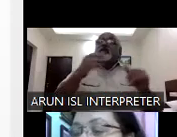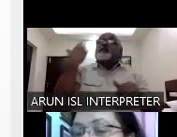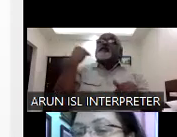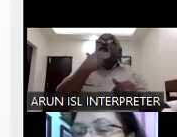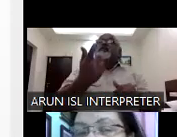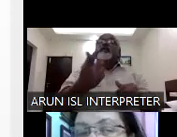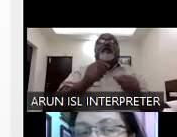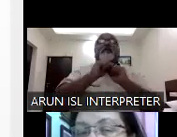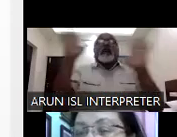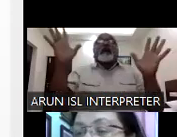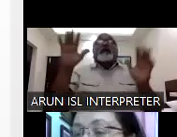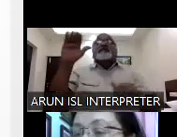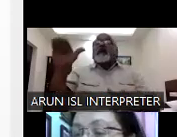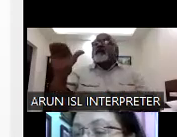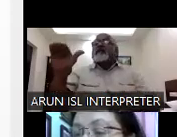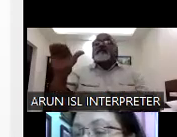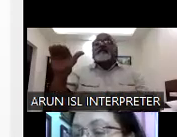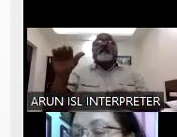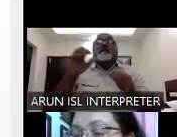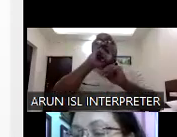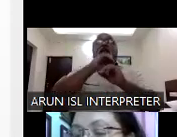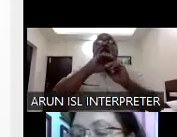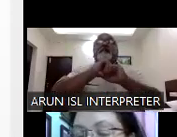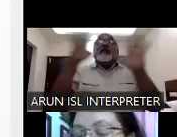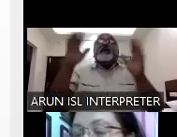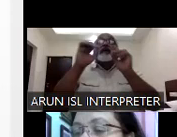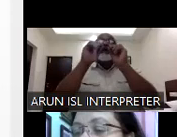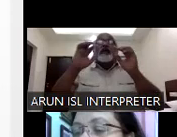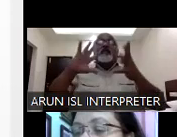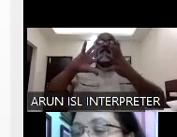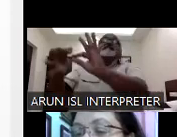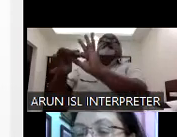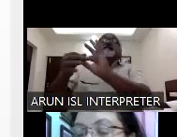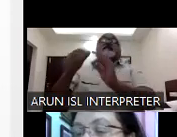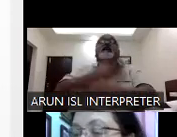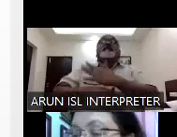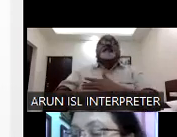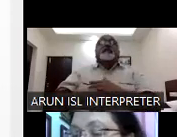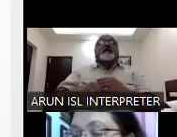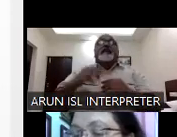told them that this child can be the way he is or she is, or as a third gender she can